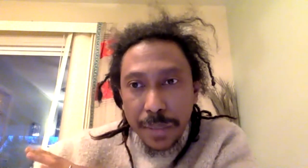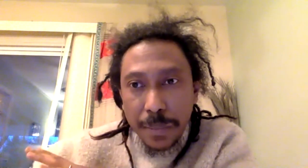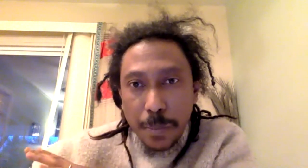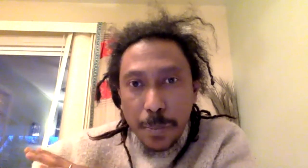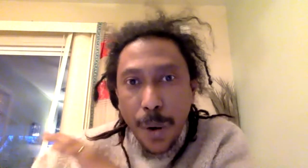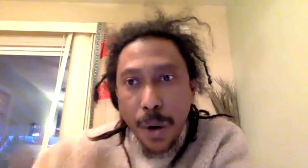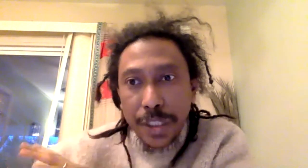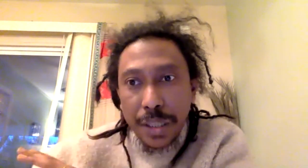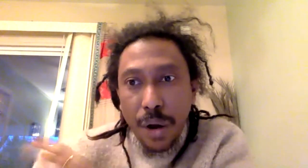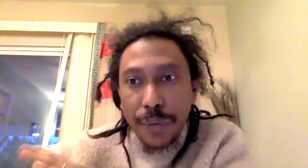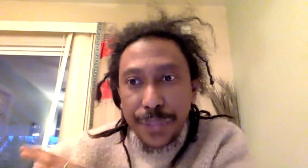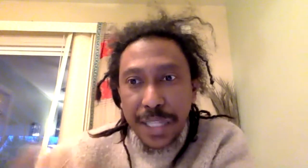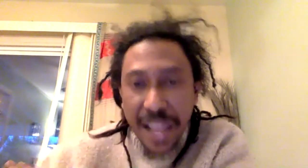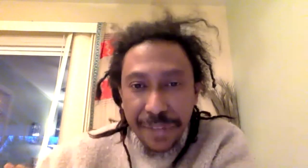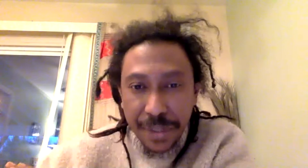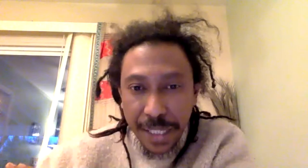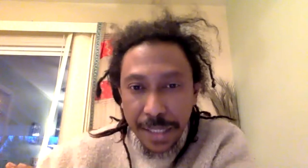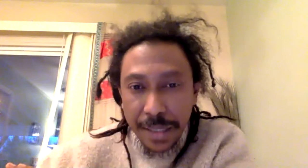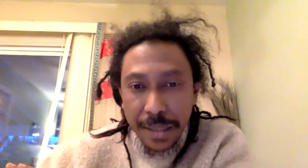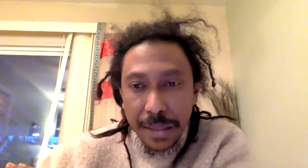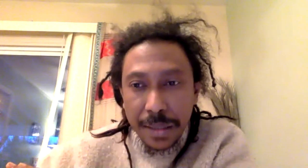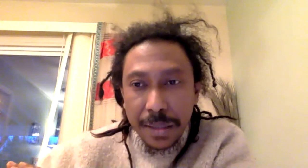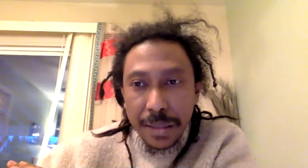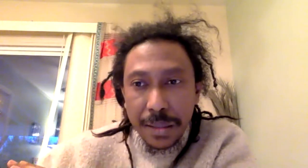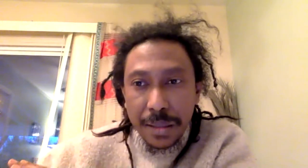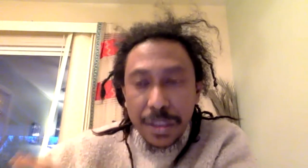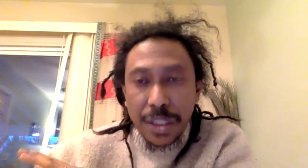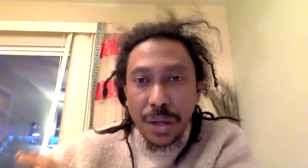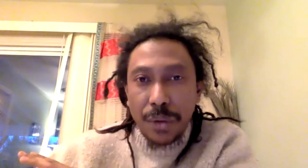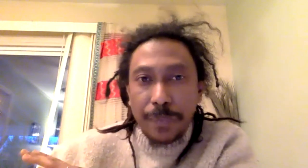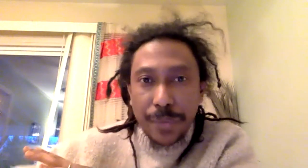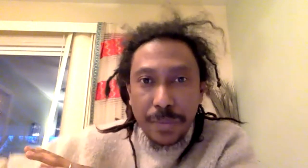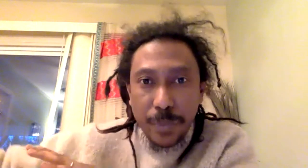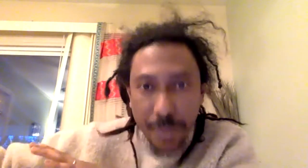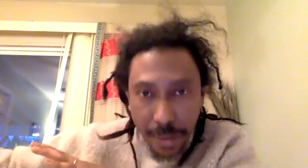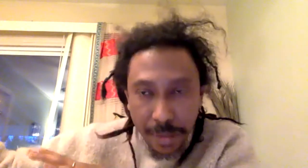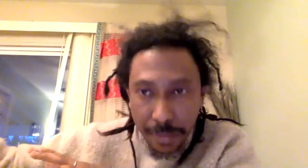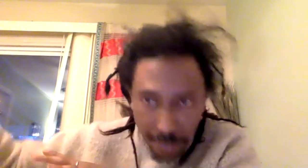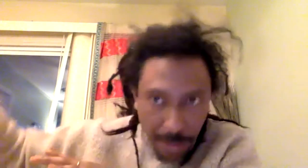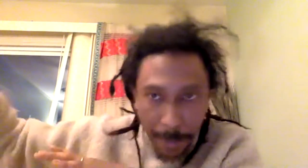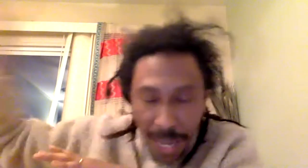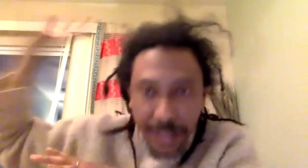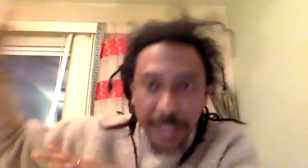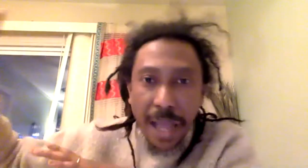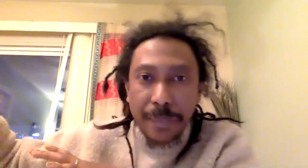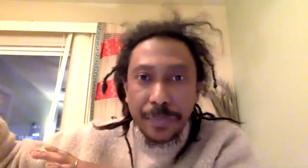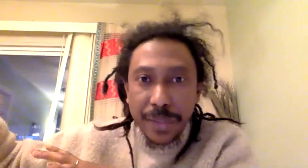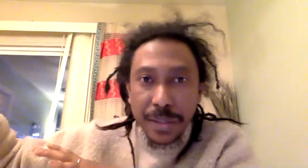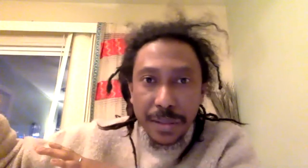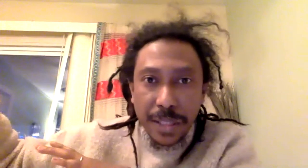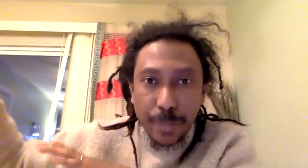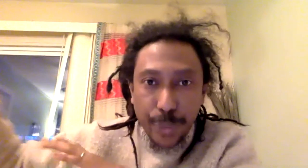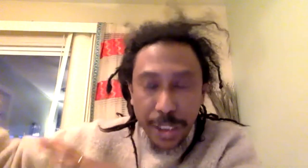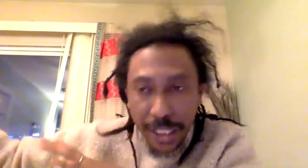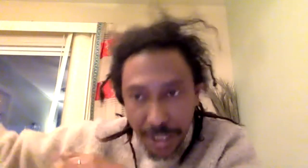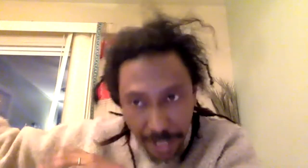called port of slavery. So in the past time,